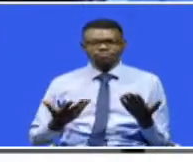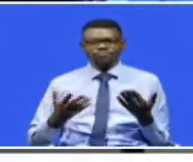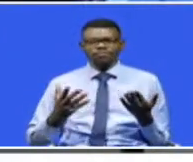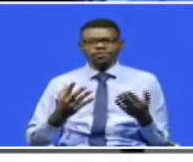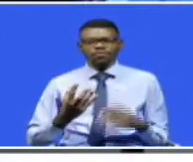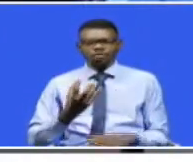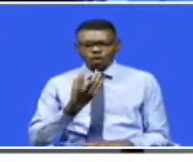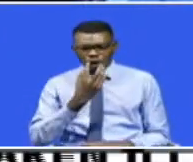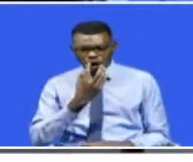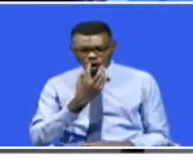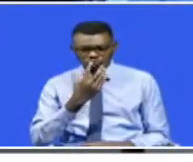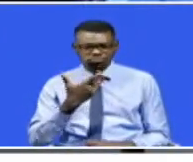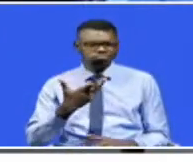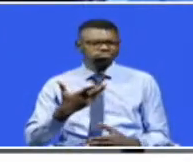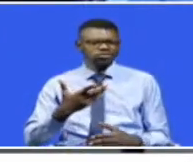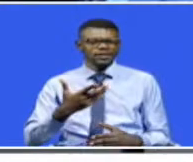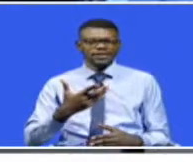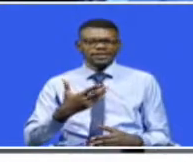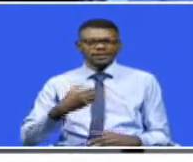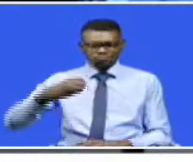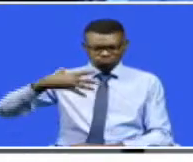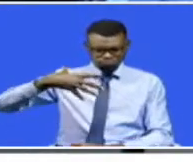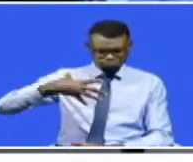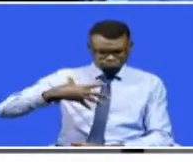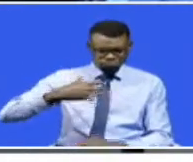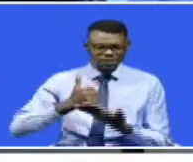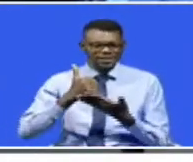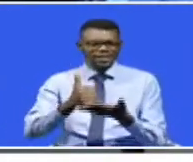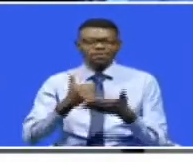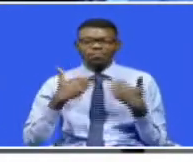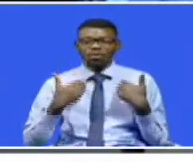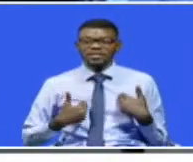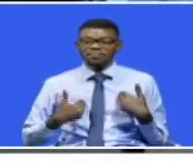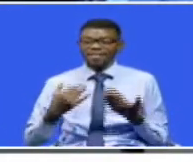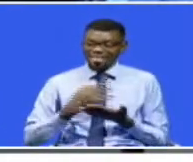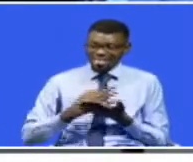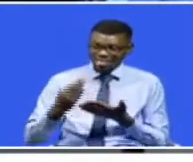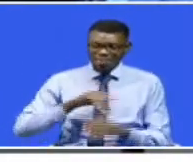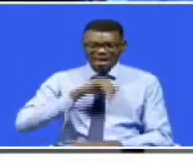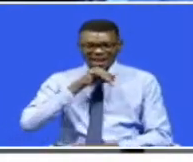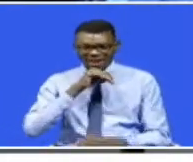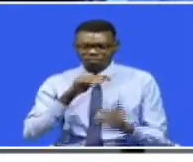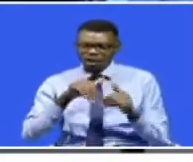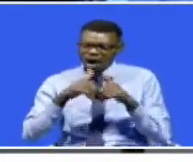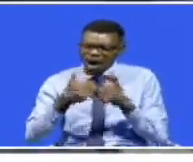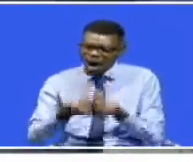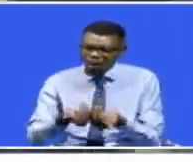senior reporter Rita Tinina has details of Raila's three-week horror experience.